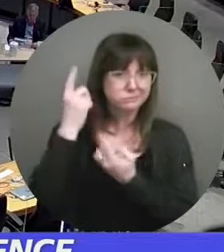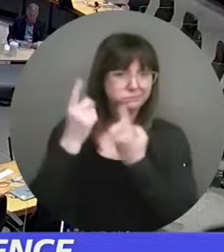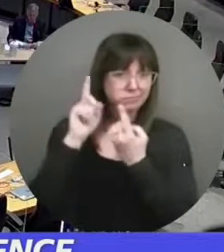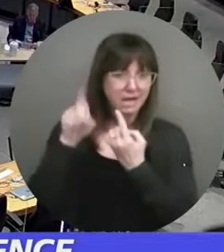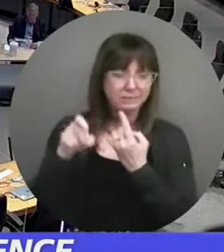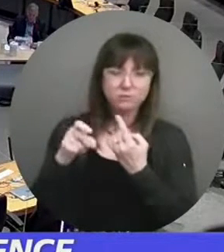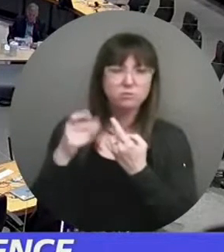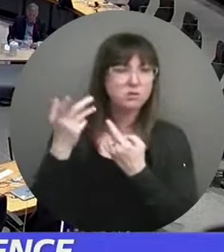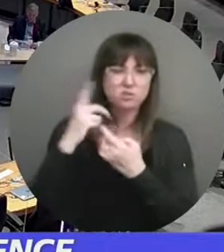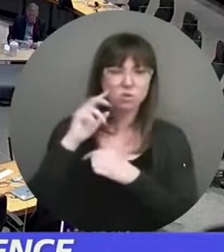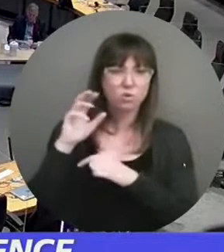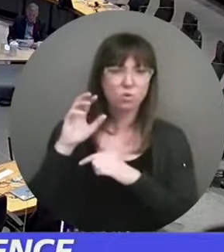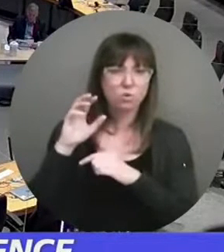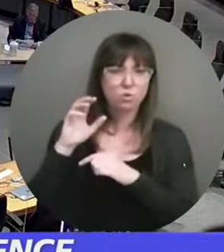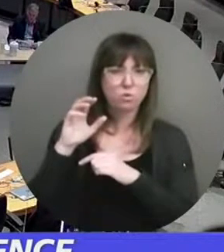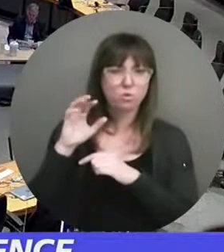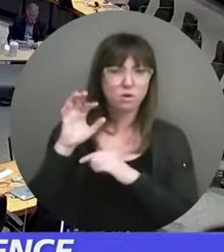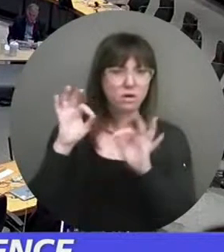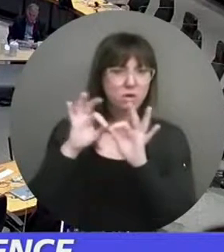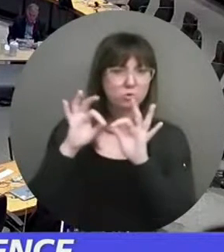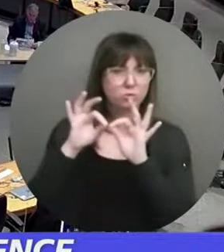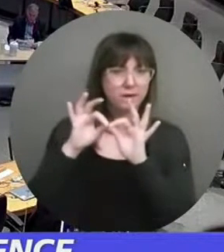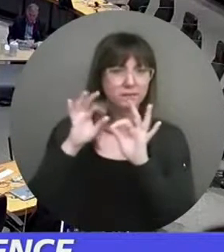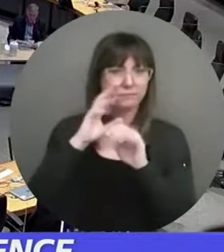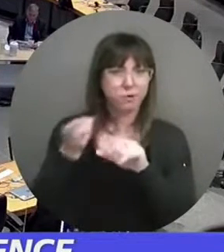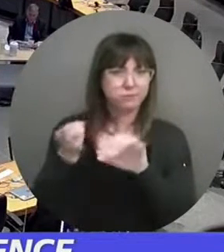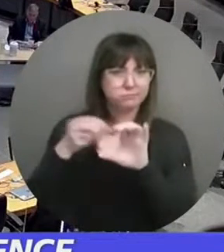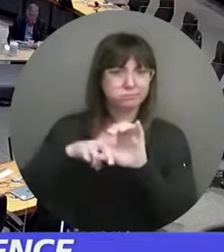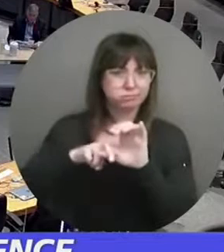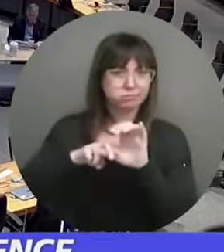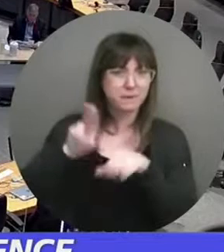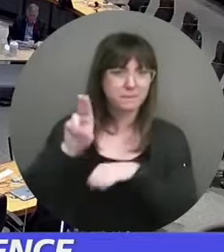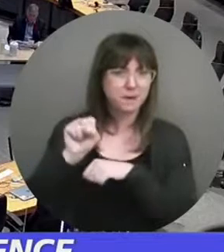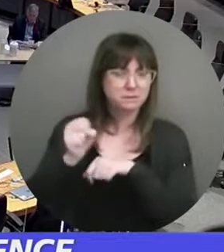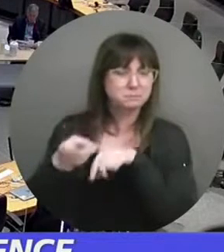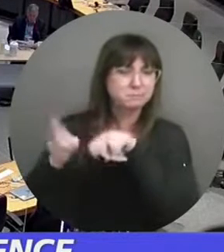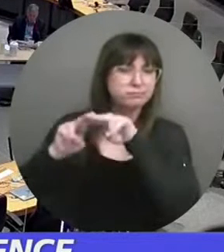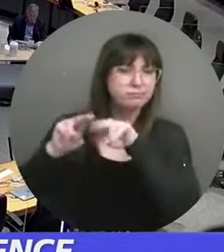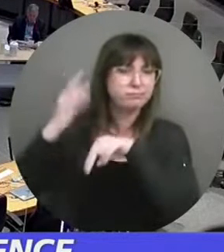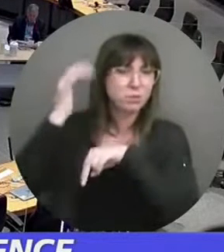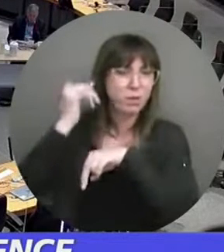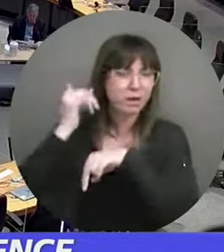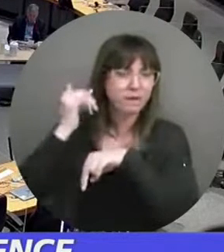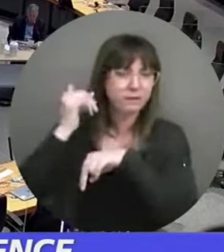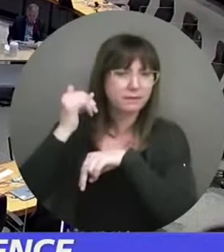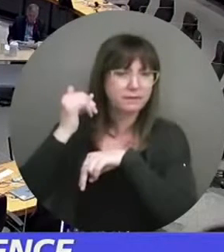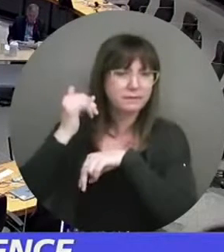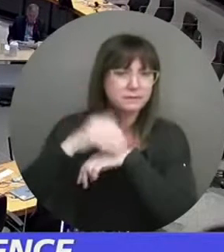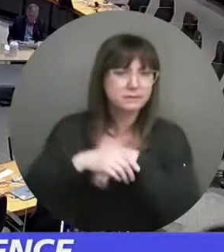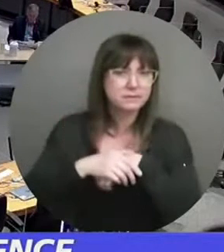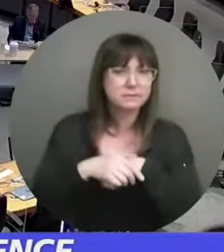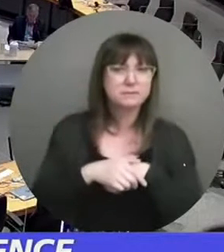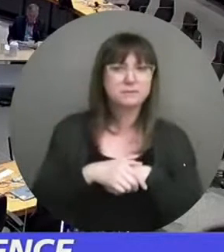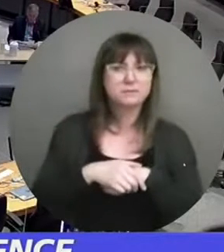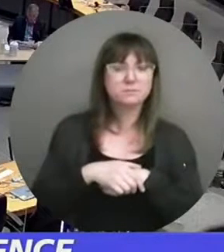increasing rates this year again? Well, we'll be talking about this at the transit